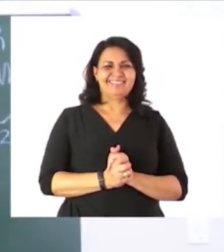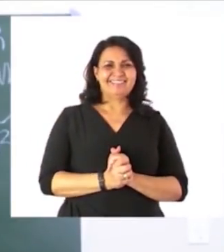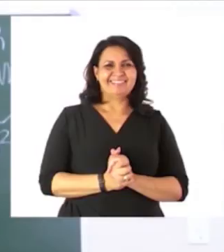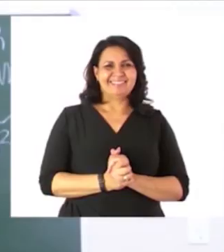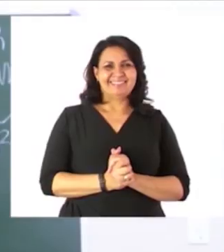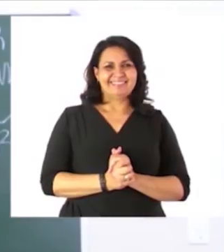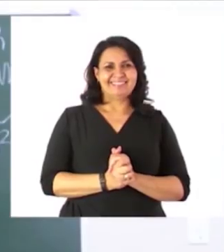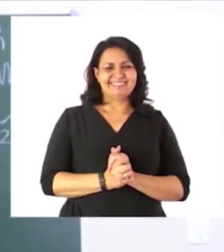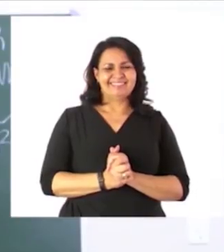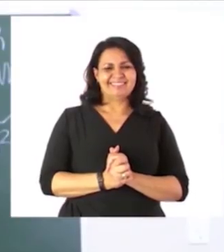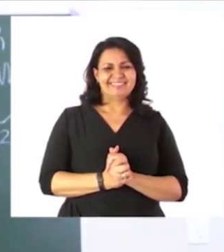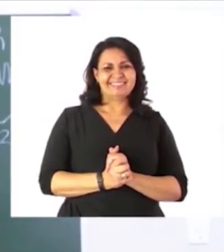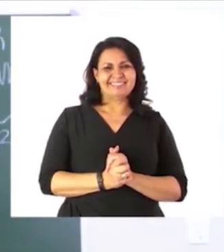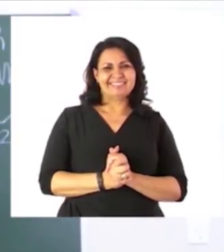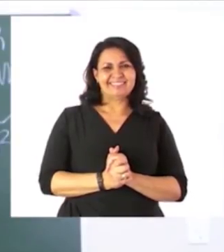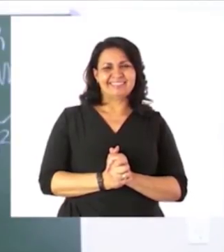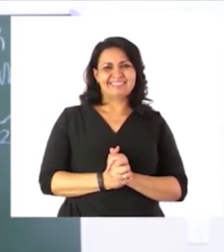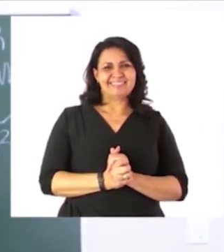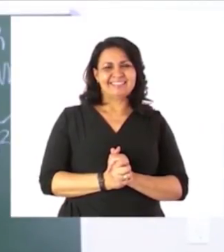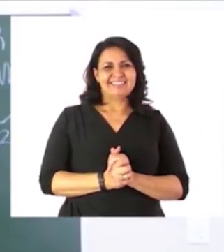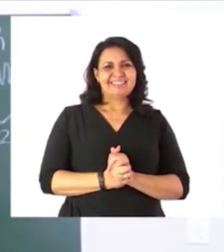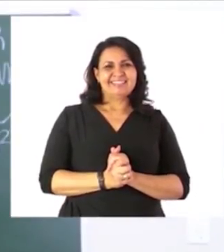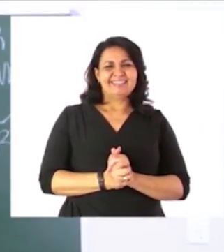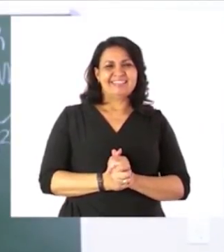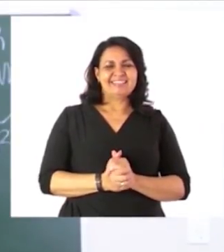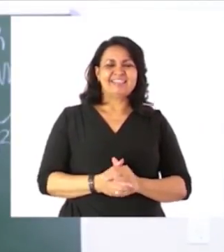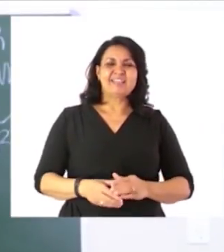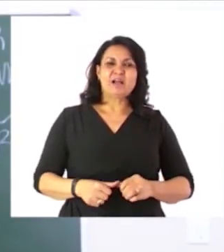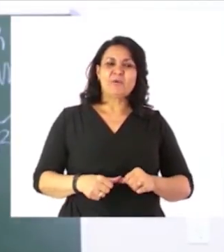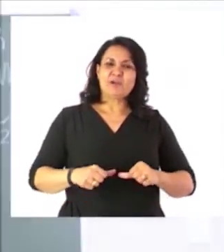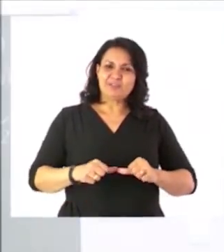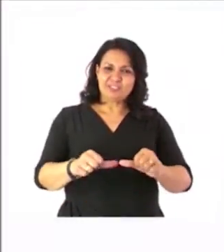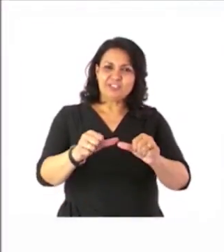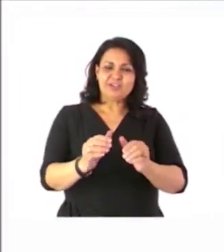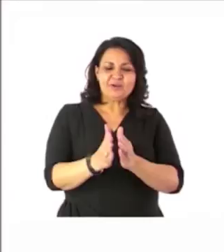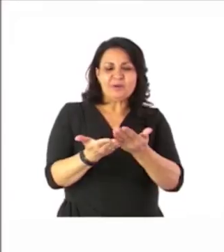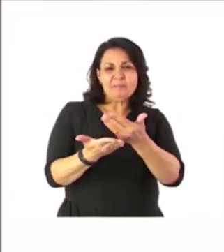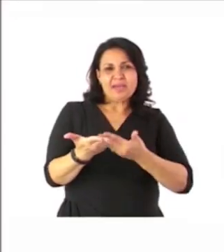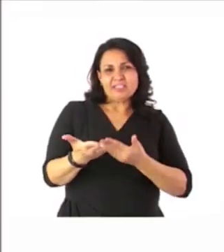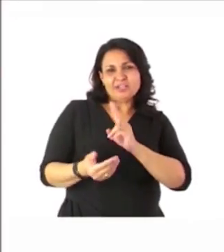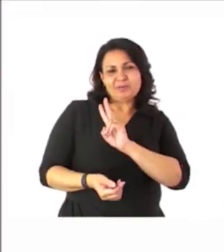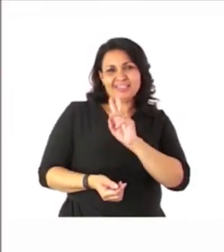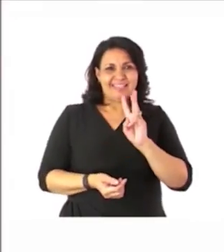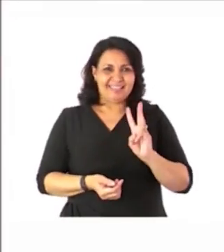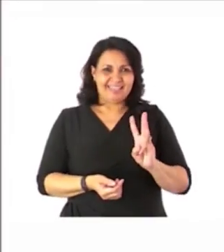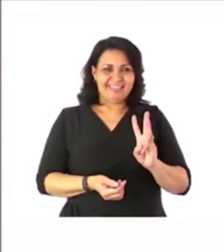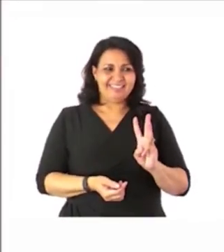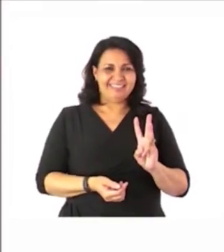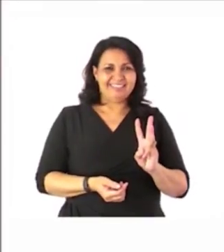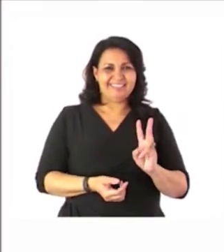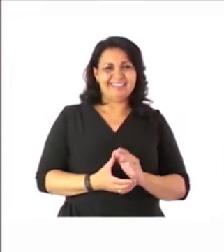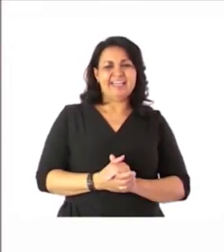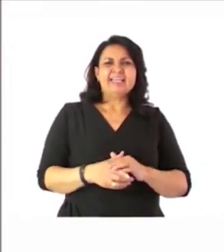for listening now we move on to page 23 it's again the same